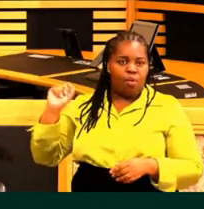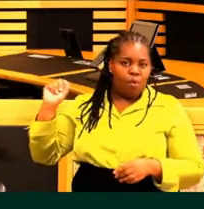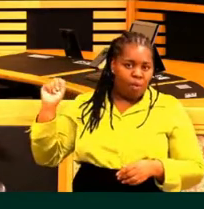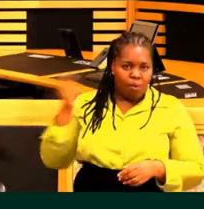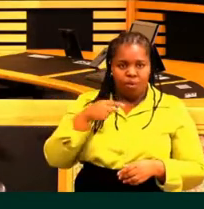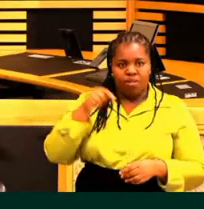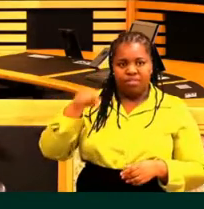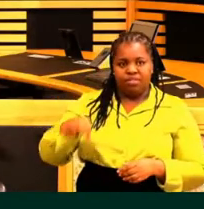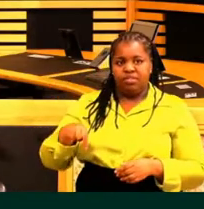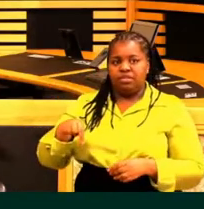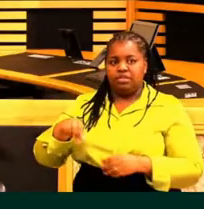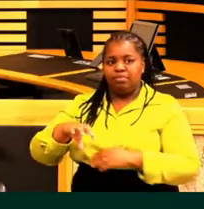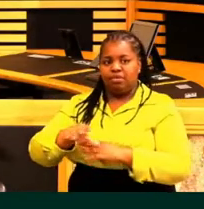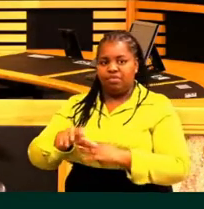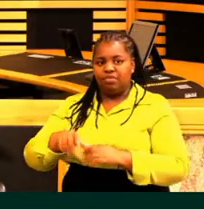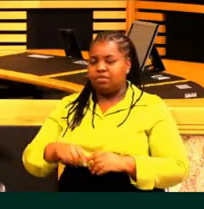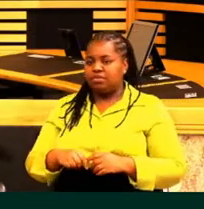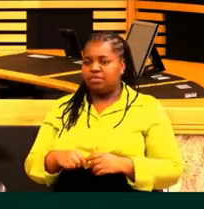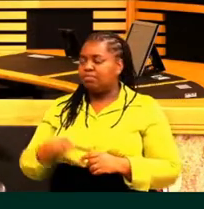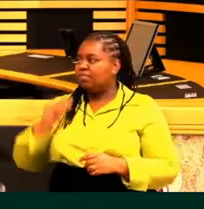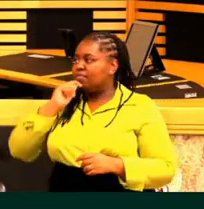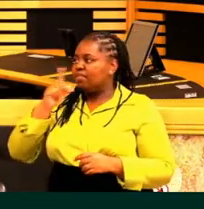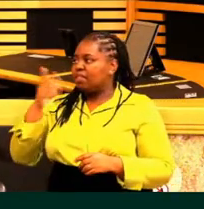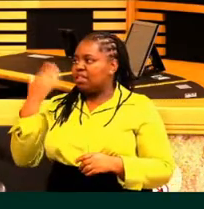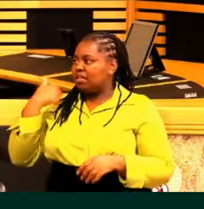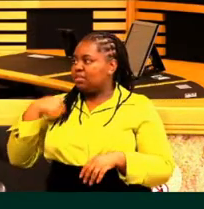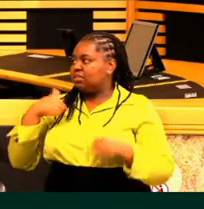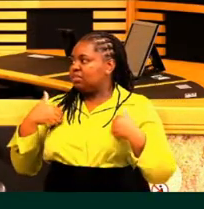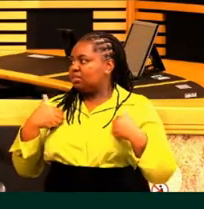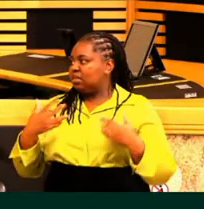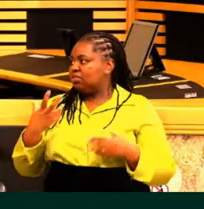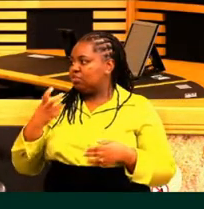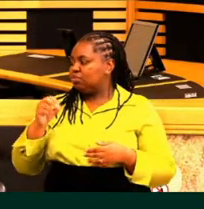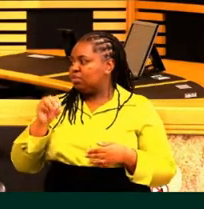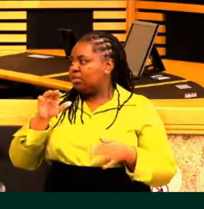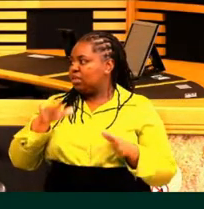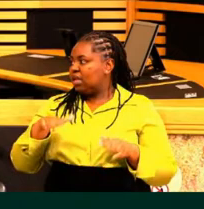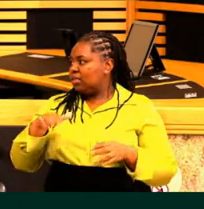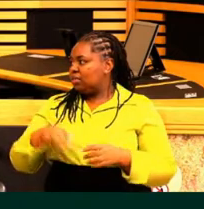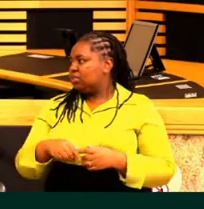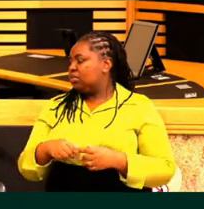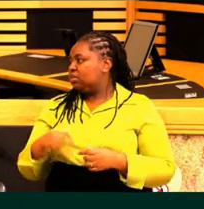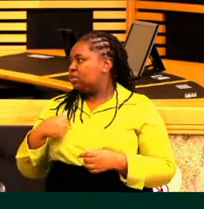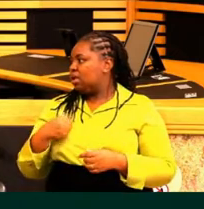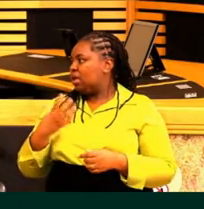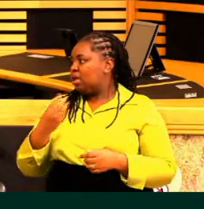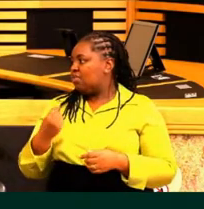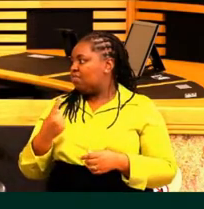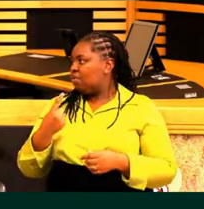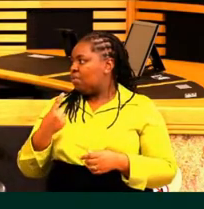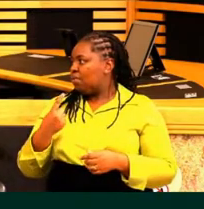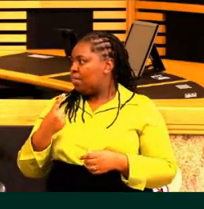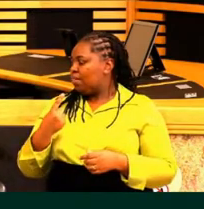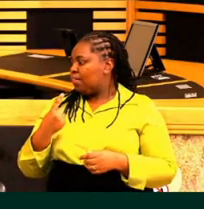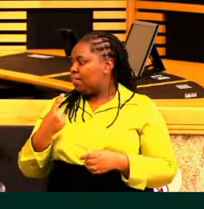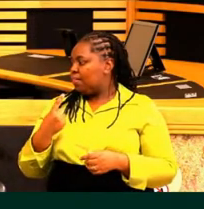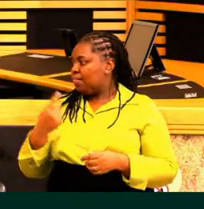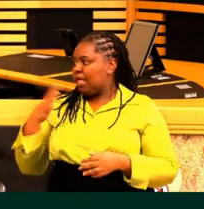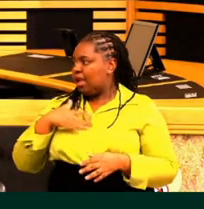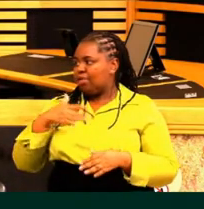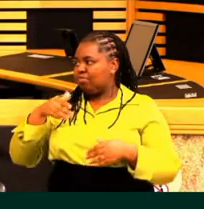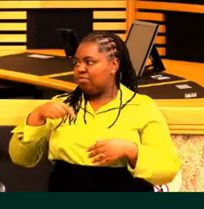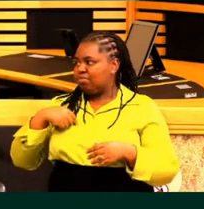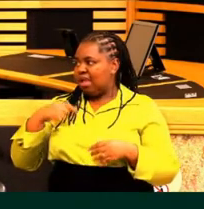of this province my intention when I started in 2019 I've got only one term don't think that I've been here for long